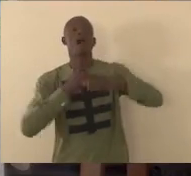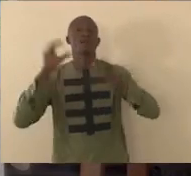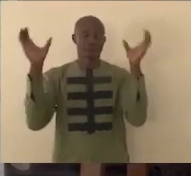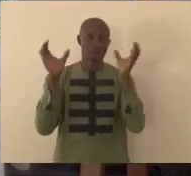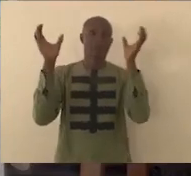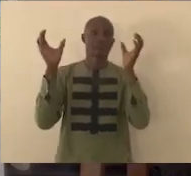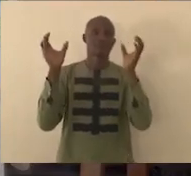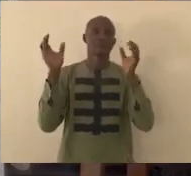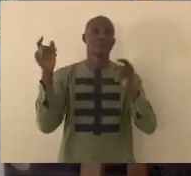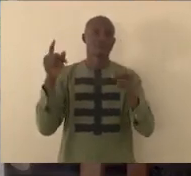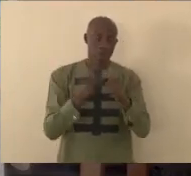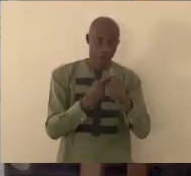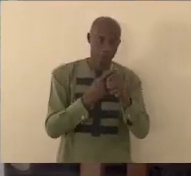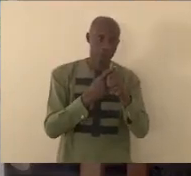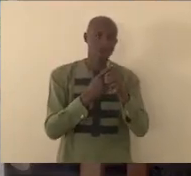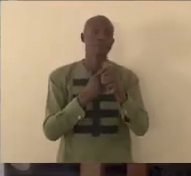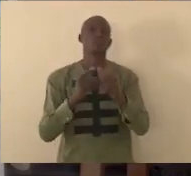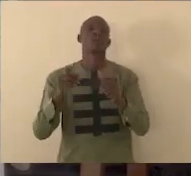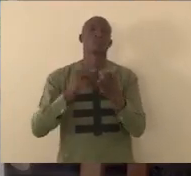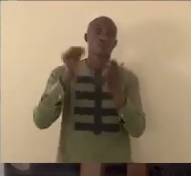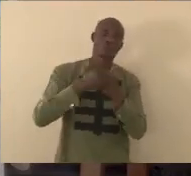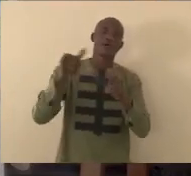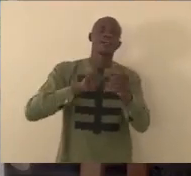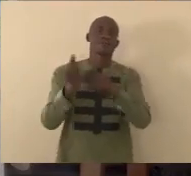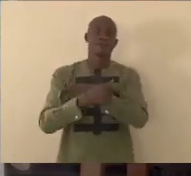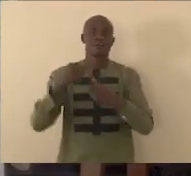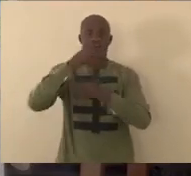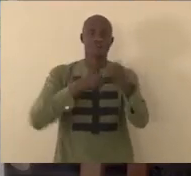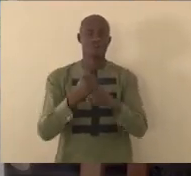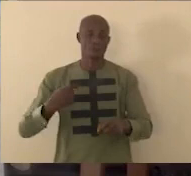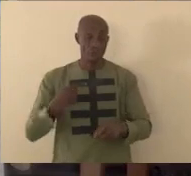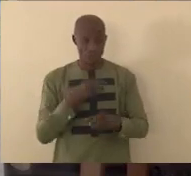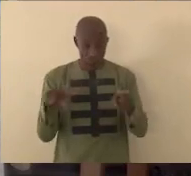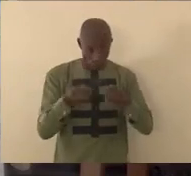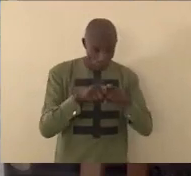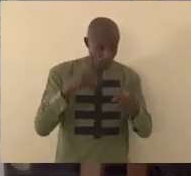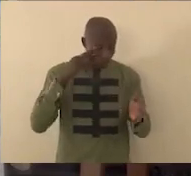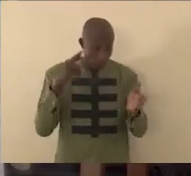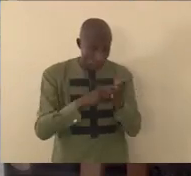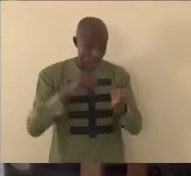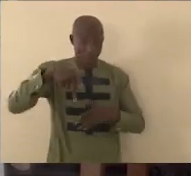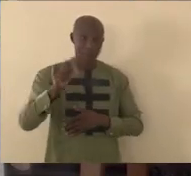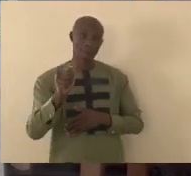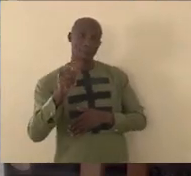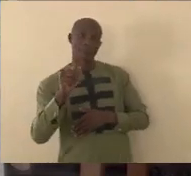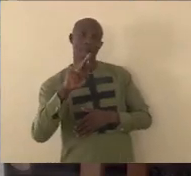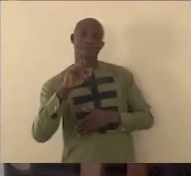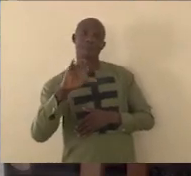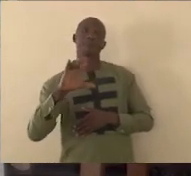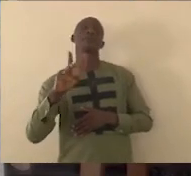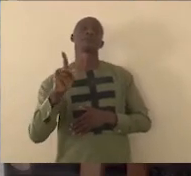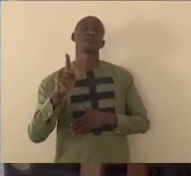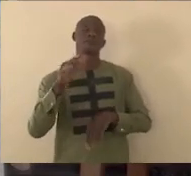celebrate the feast on October 1 each year. And we recognize St. Patrick, whose feast we celebrate on March